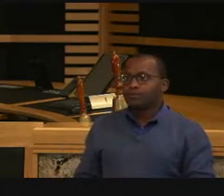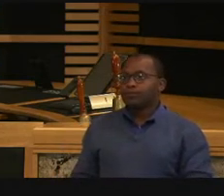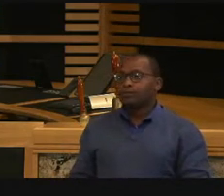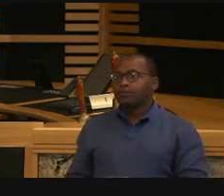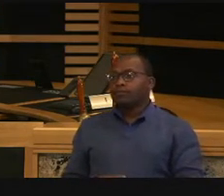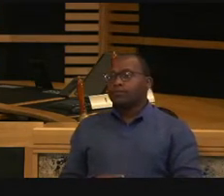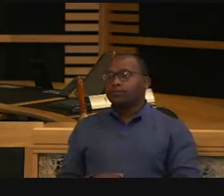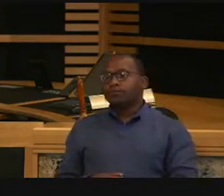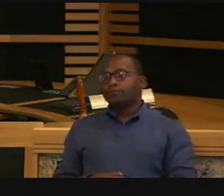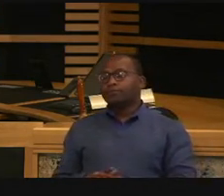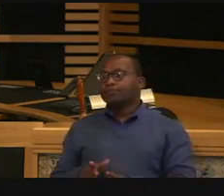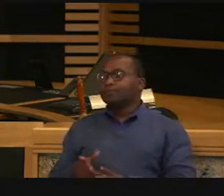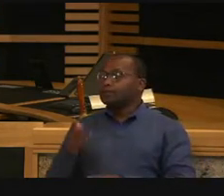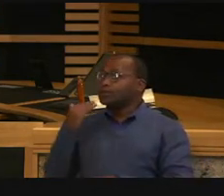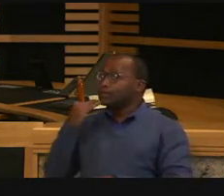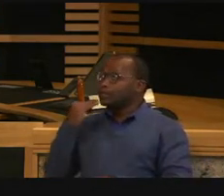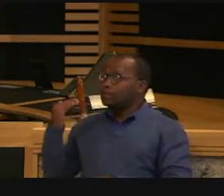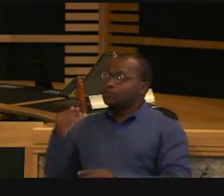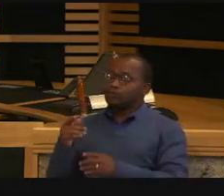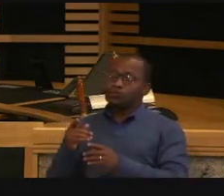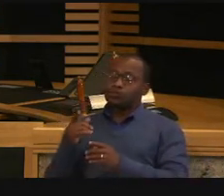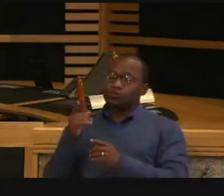Thank you, Deputy Speaker.